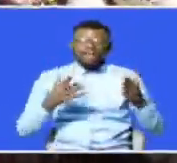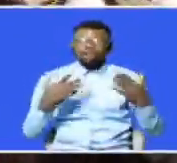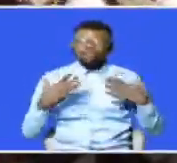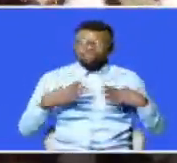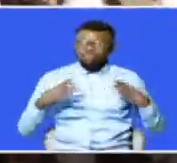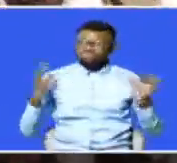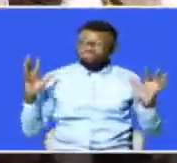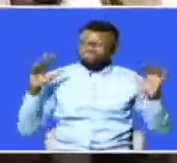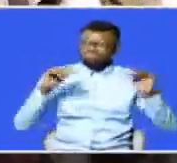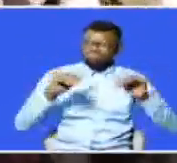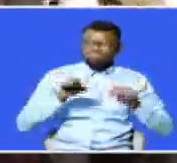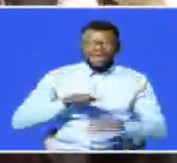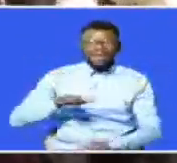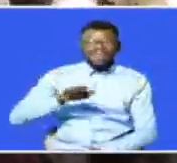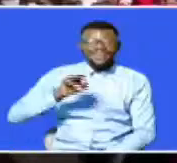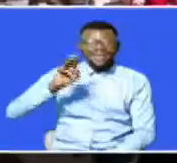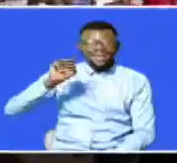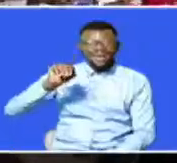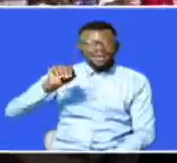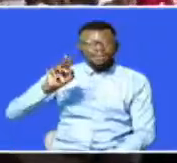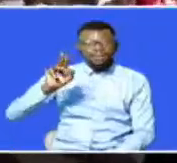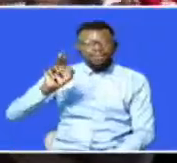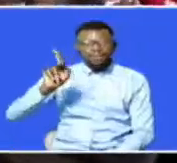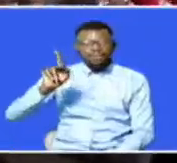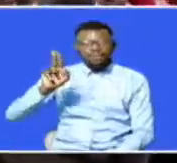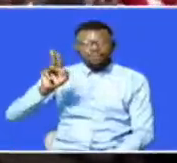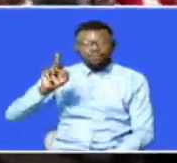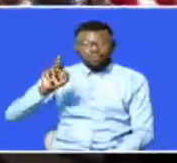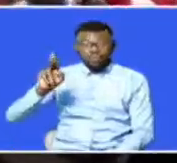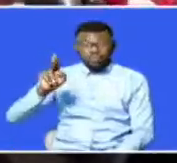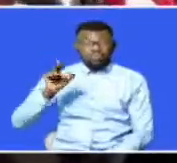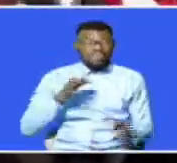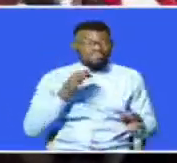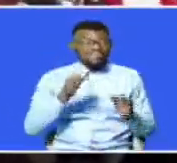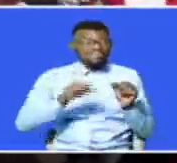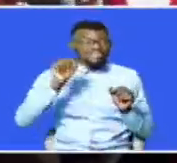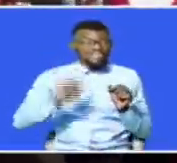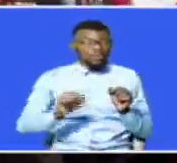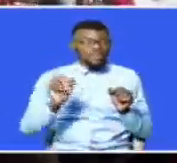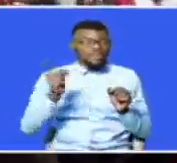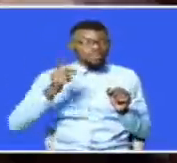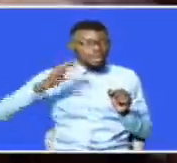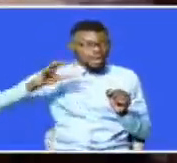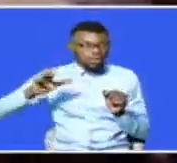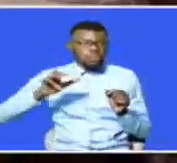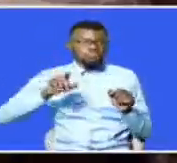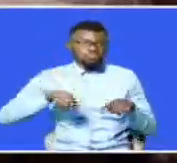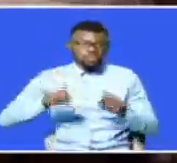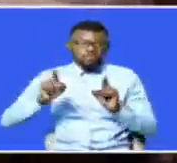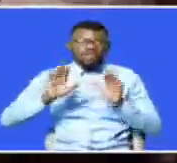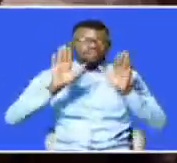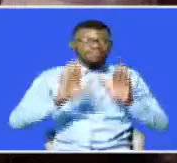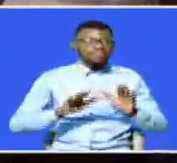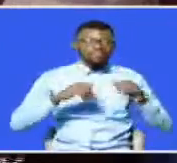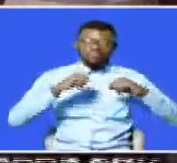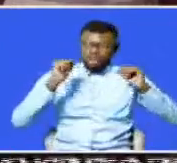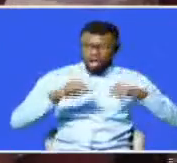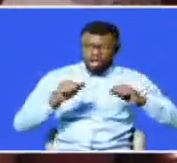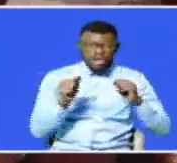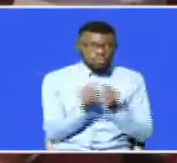in Mukurukwa Ruben, Embakasi South constituency, Nairobi County, to popularize their bid. Tumekubaliana na